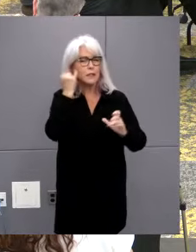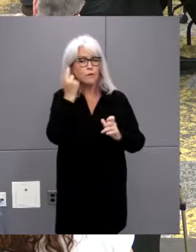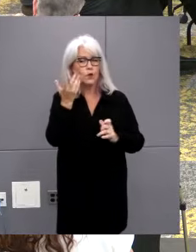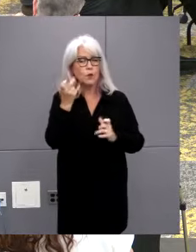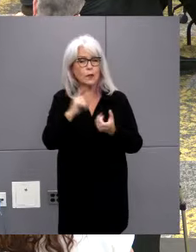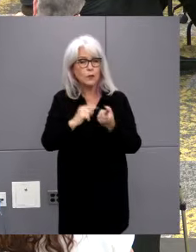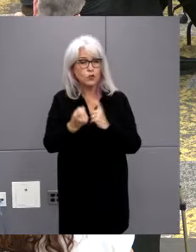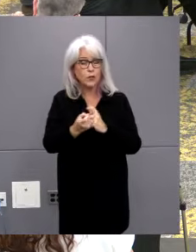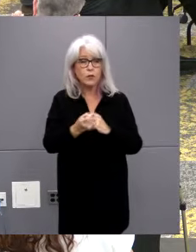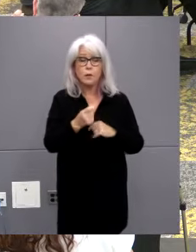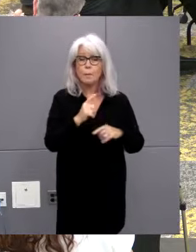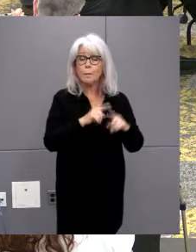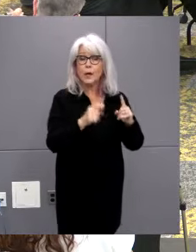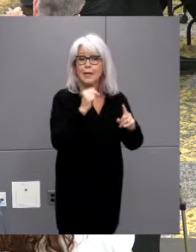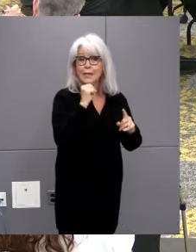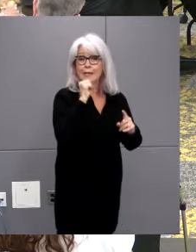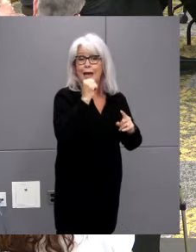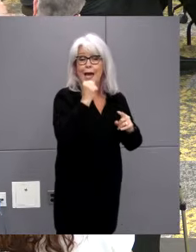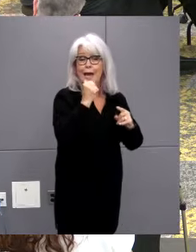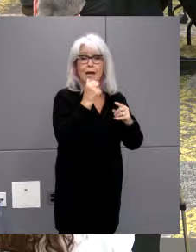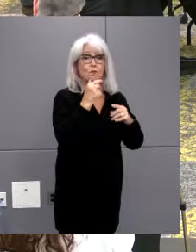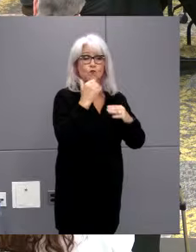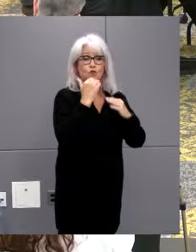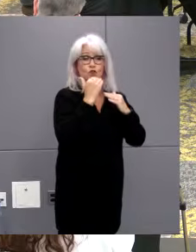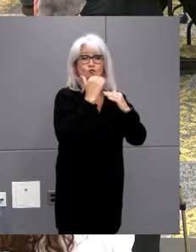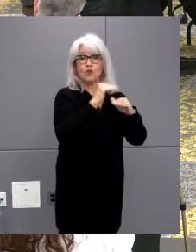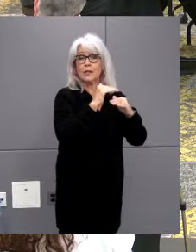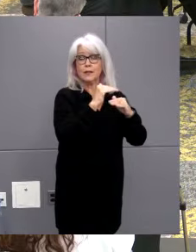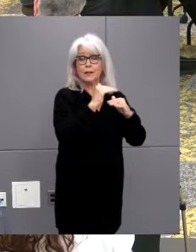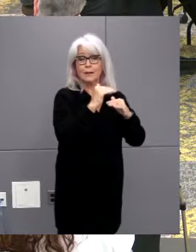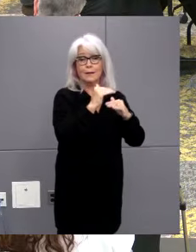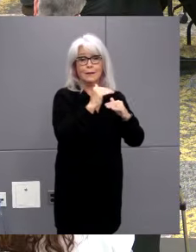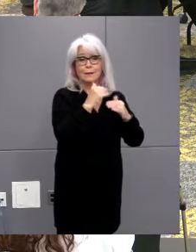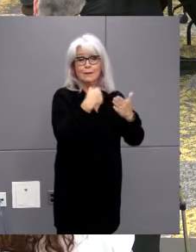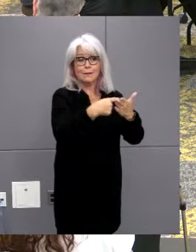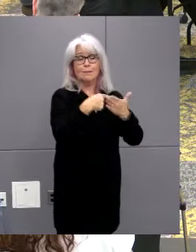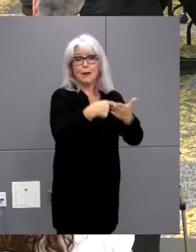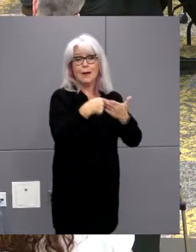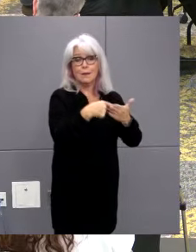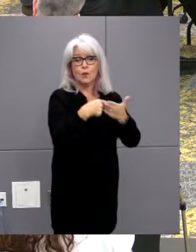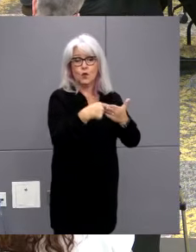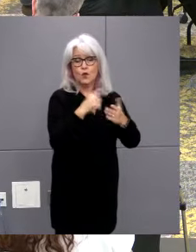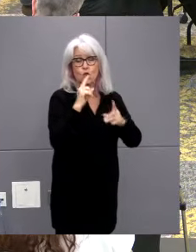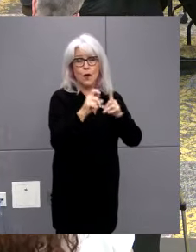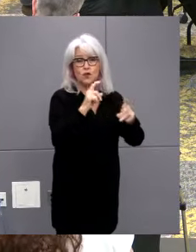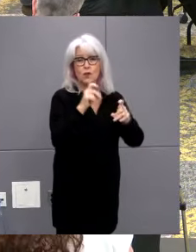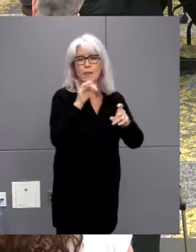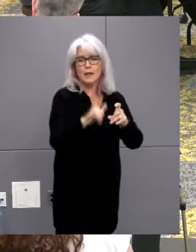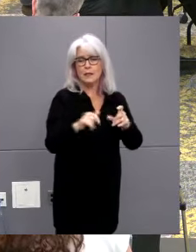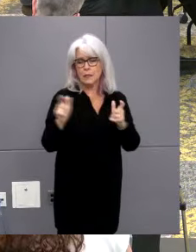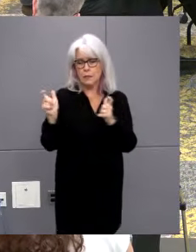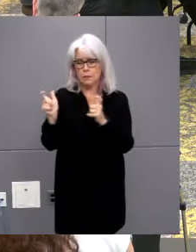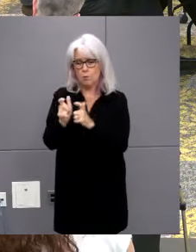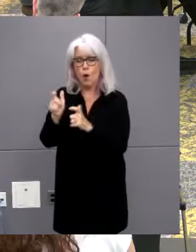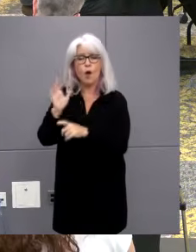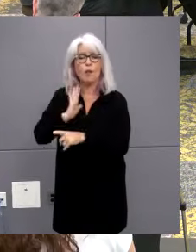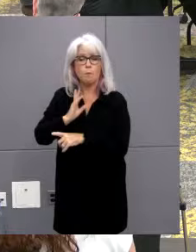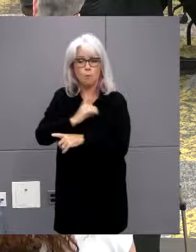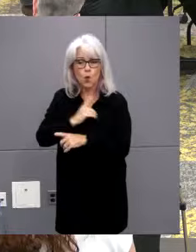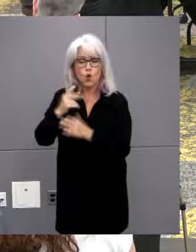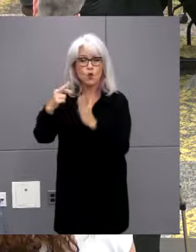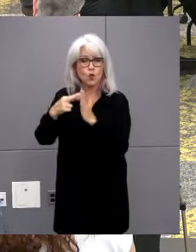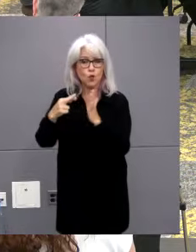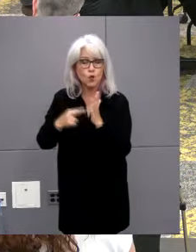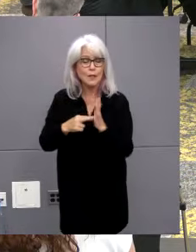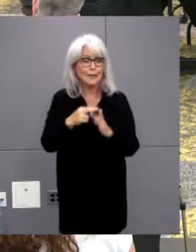unrestricted debate, no limit on how many times a member can speak to a debatable question, that's a small board rule. Informal discussion